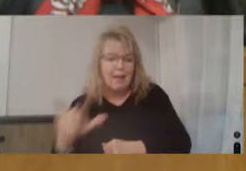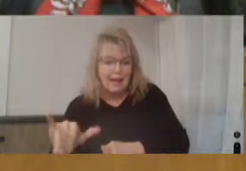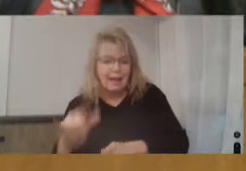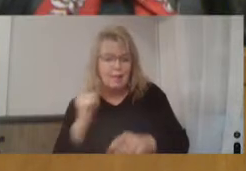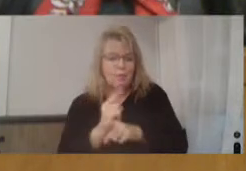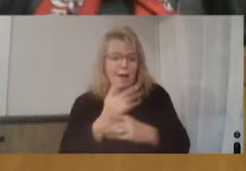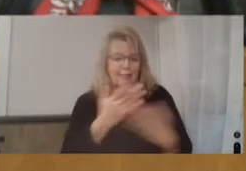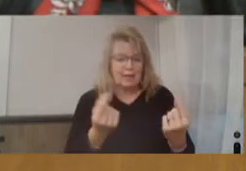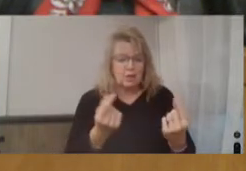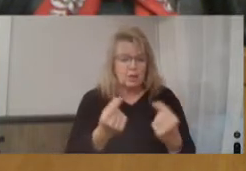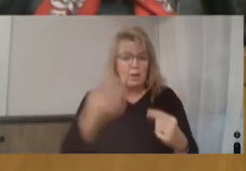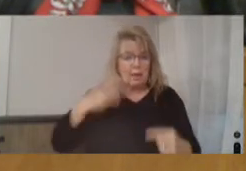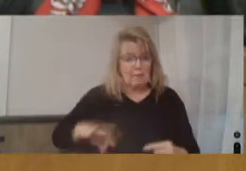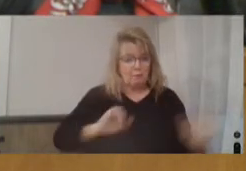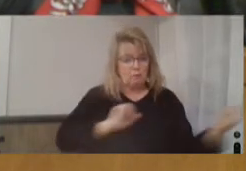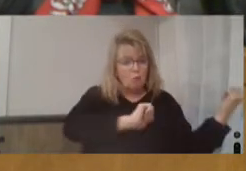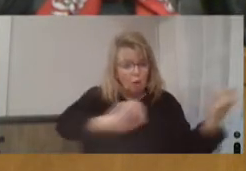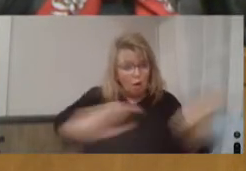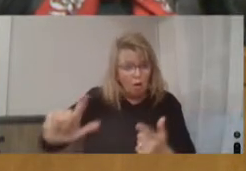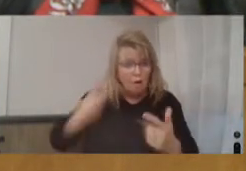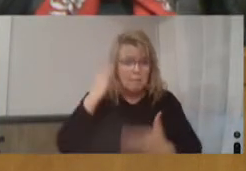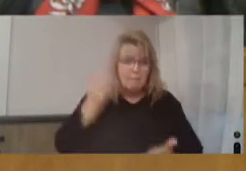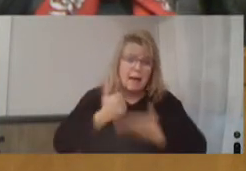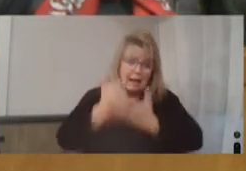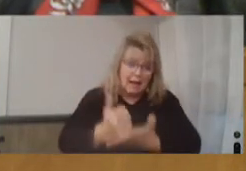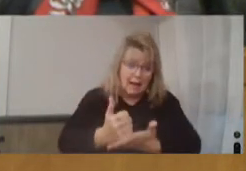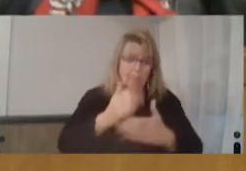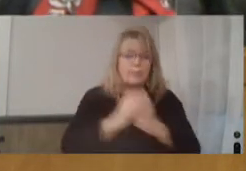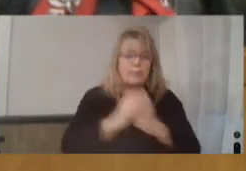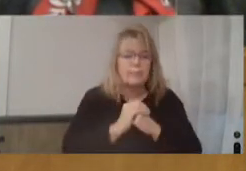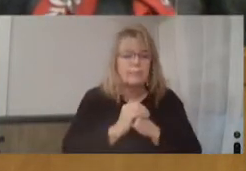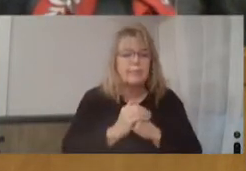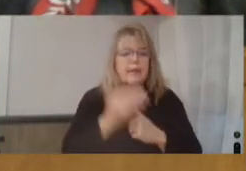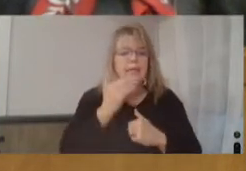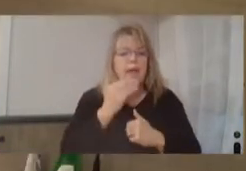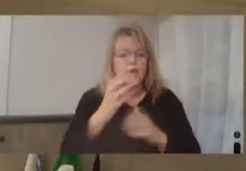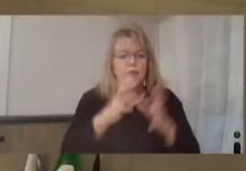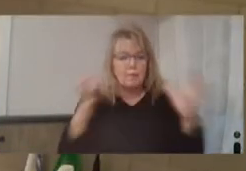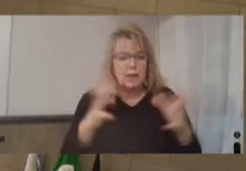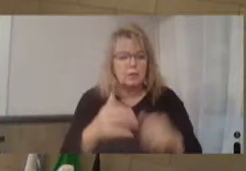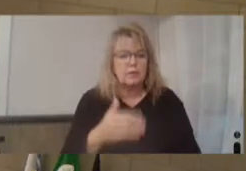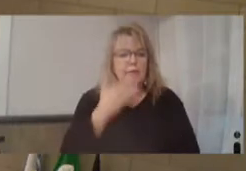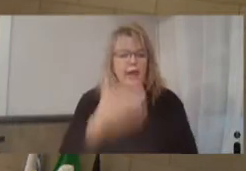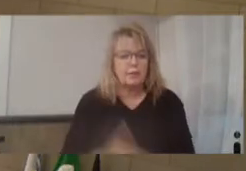beneficial to you all. It might help you to be liberated. Thank you. Thank very you. Much.